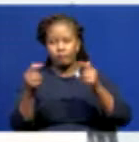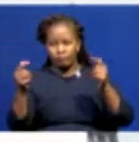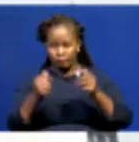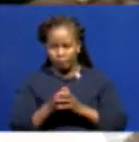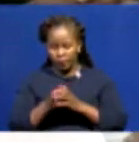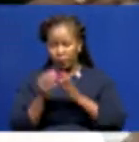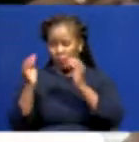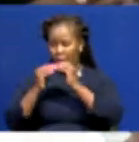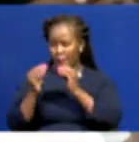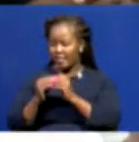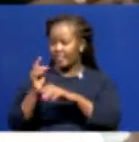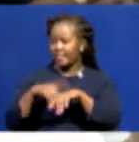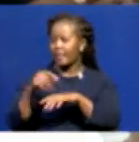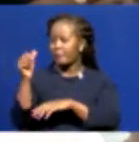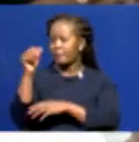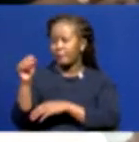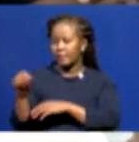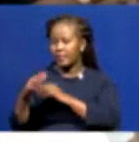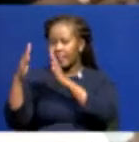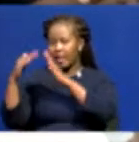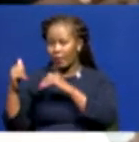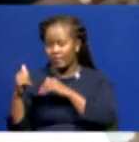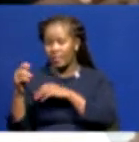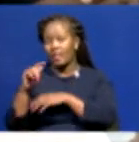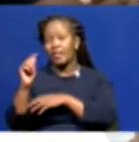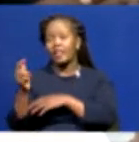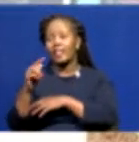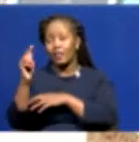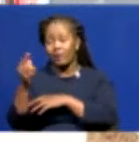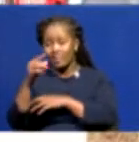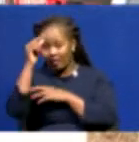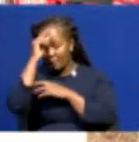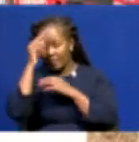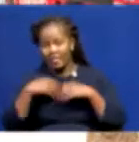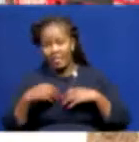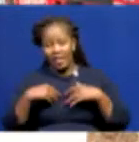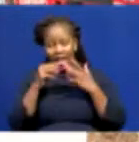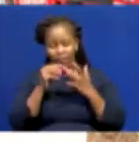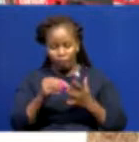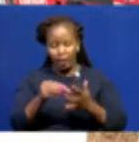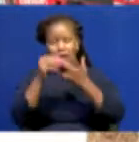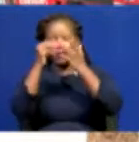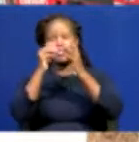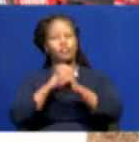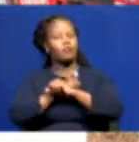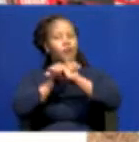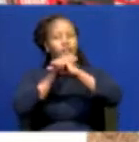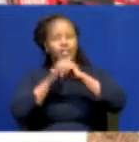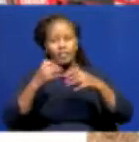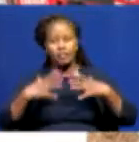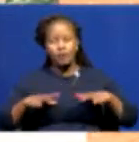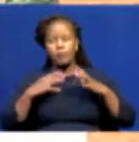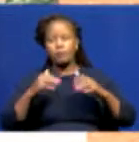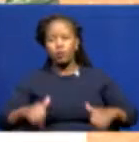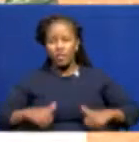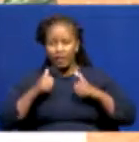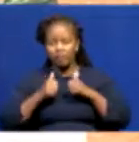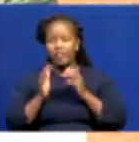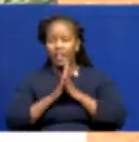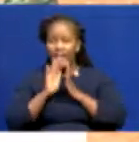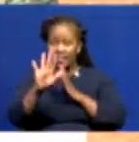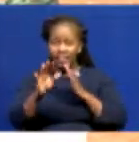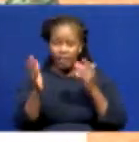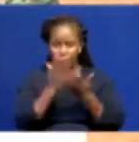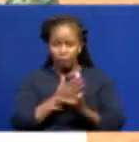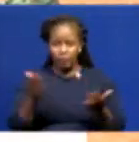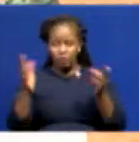meeting held at State House, Nairobi, the Kenya Kwanza administration has prioritized protecting the lives of Kenyans and their property in an effort to mitigate